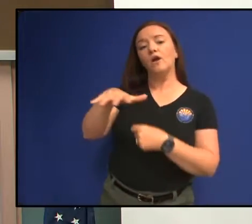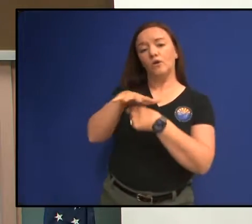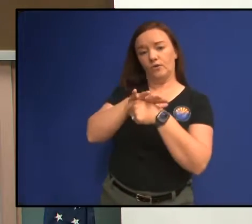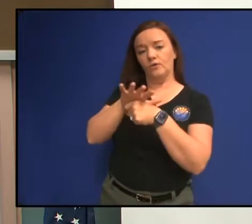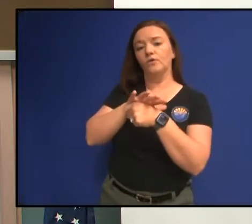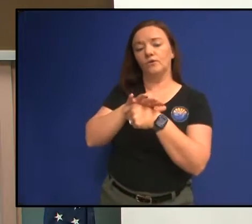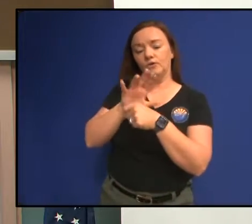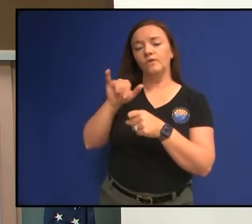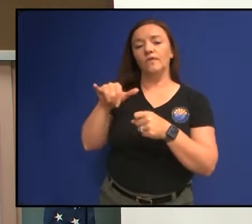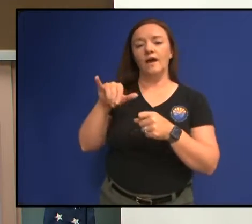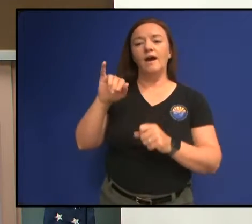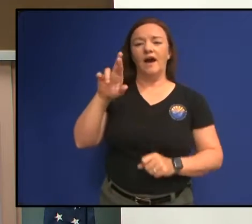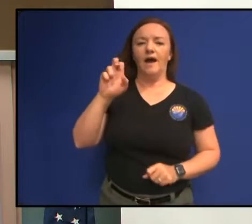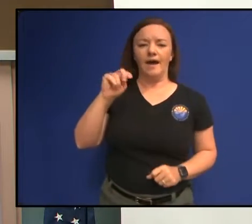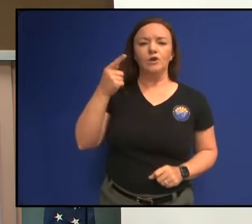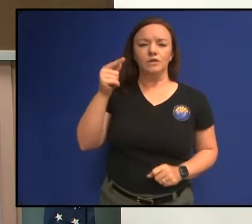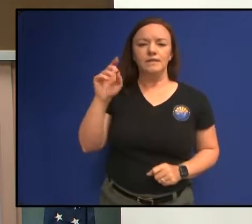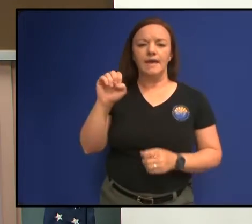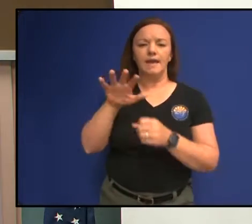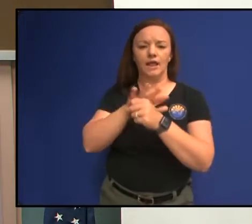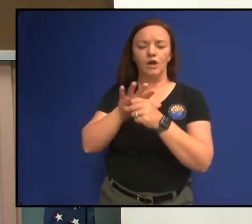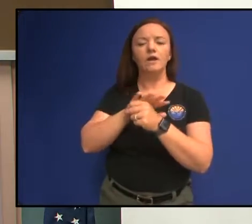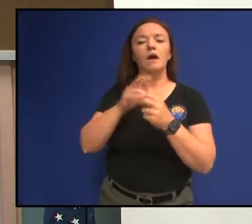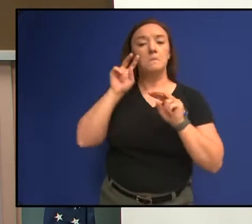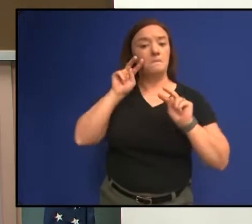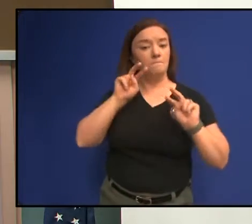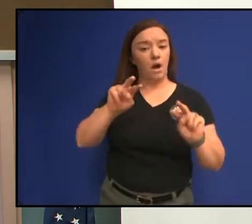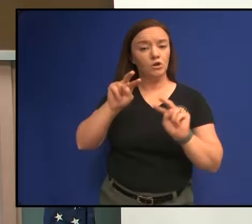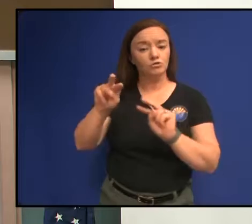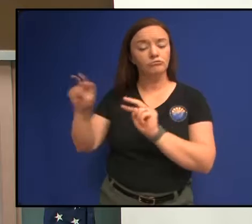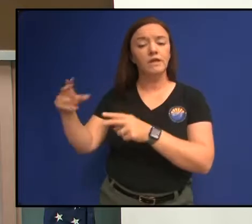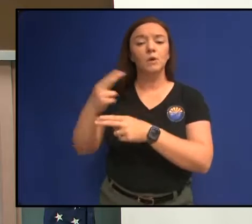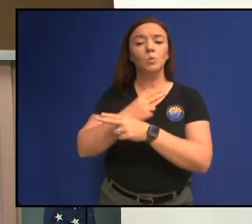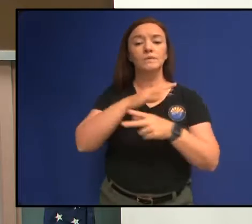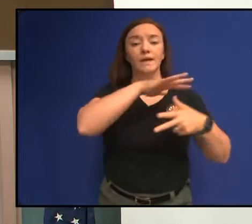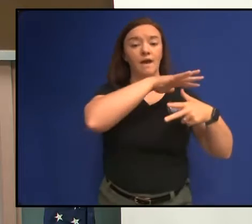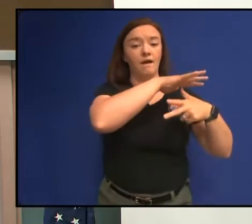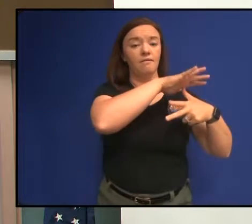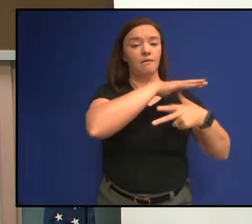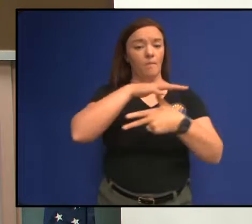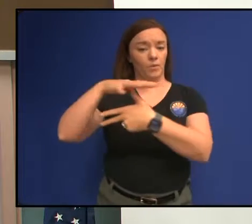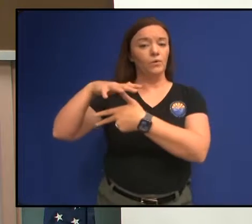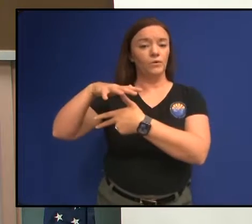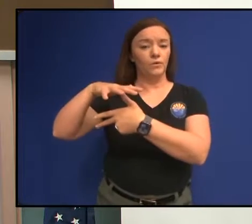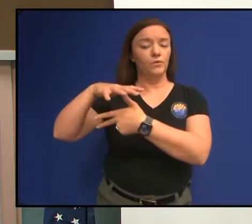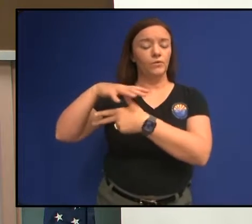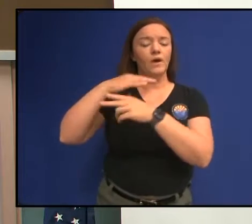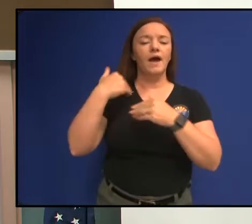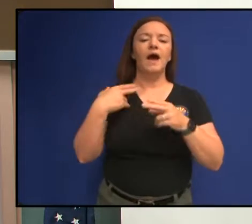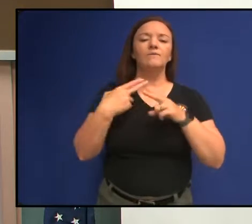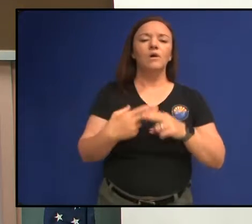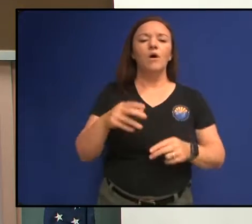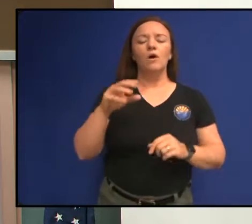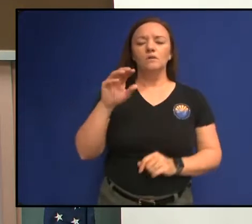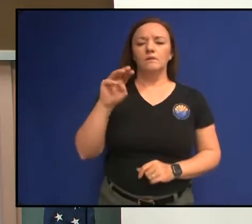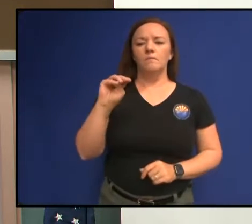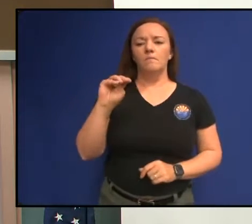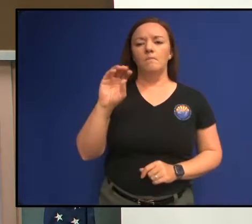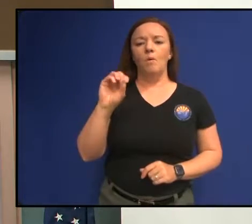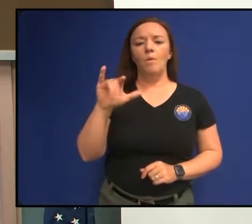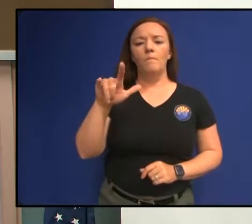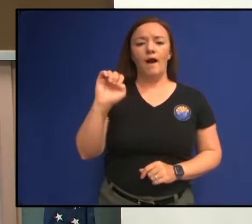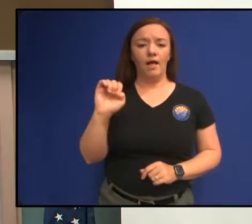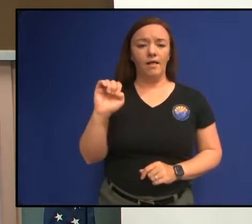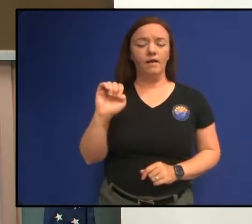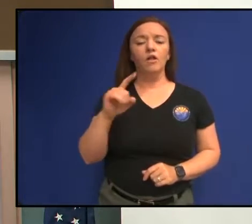about. They have been monitoring that. They have actually been using helicopters. We have what's called a mobile retardant base, so they